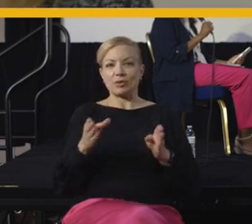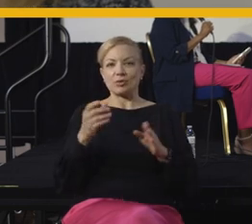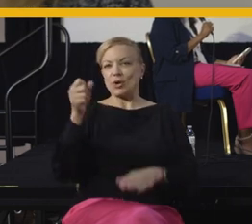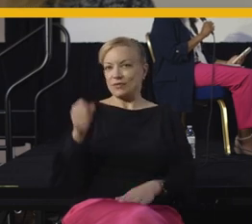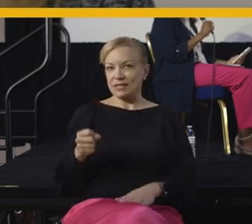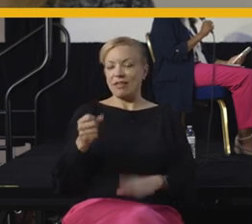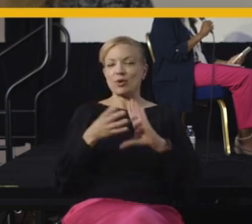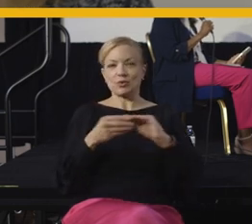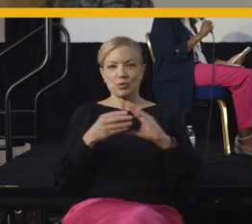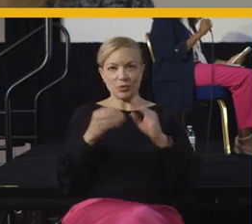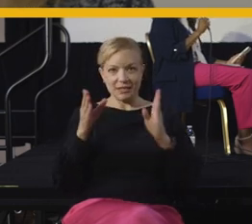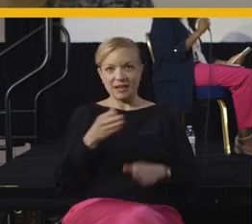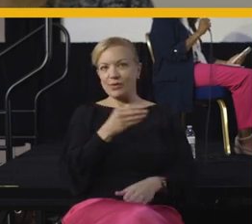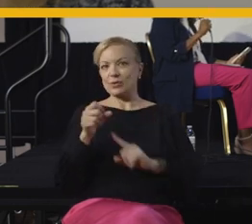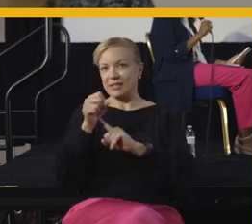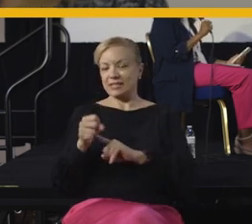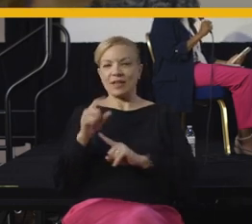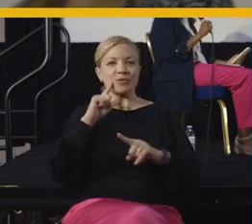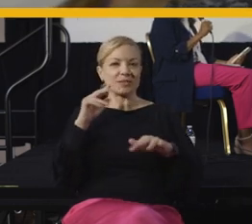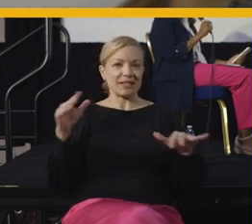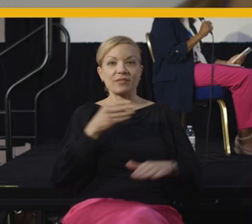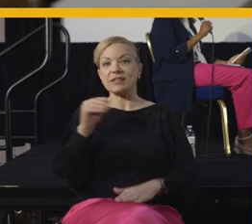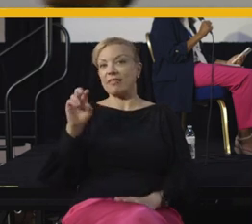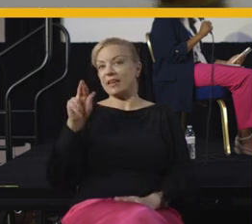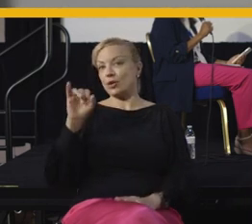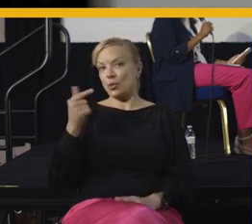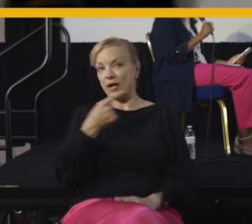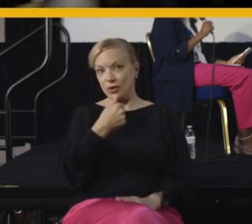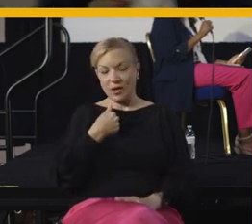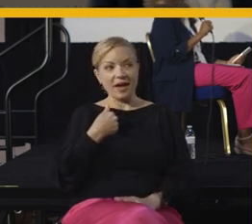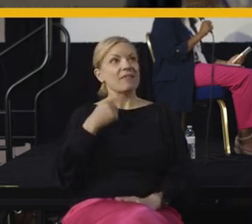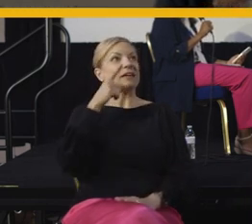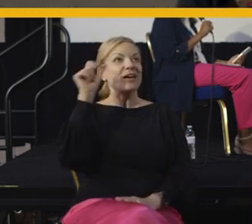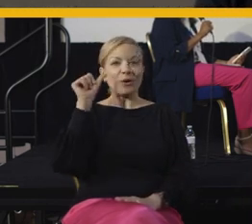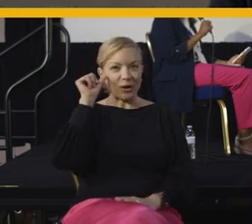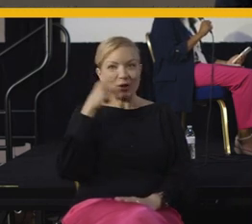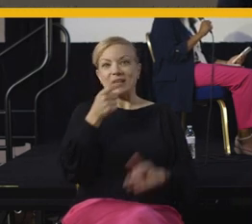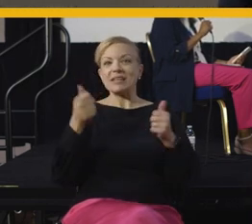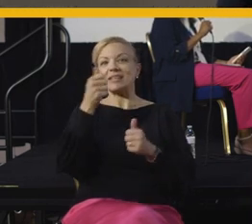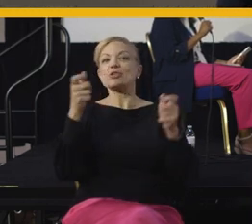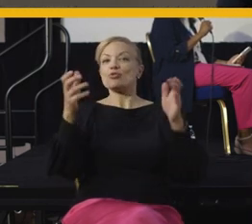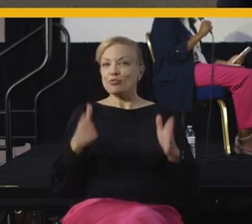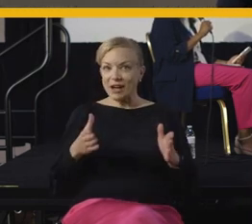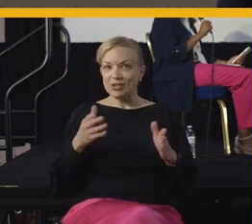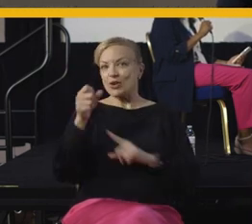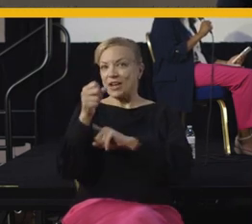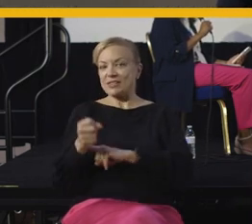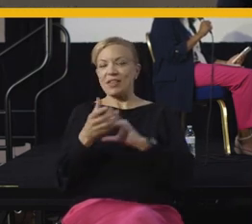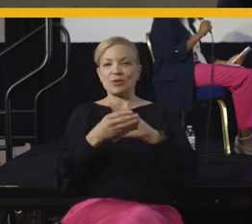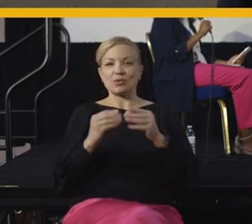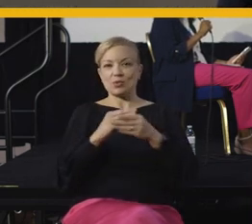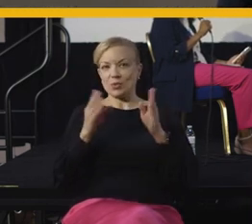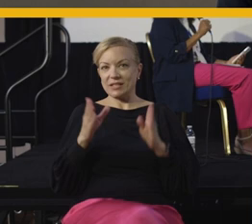Southern Sounds. And then we also have Craig Renaud that you just heard about, and he's on audio, and he's director of Southern Storytellers,